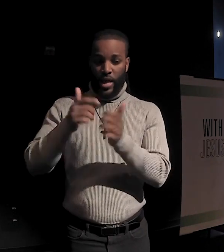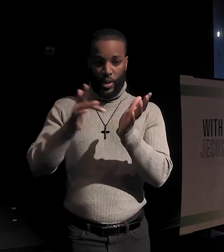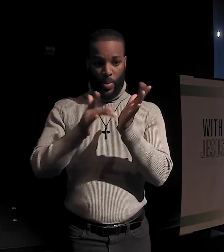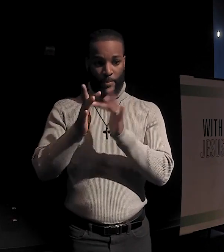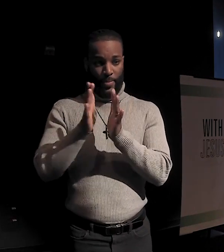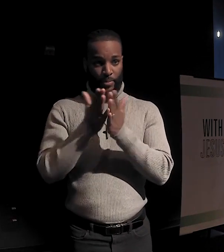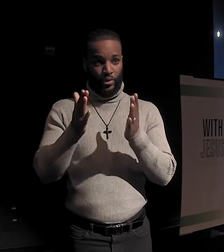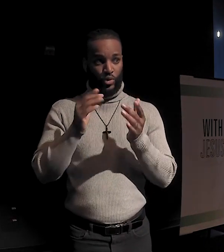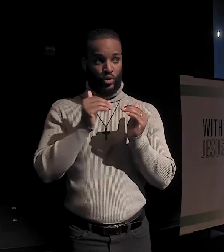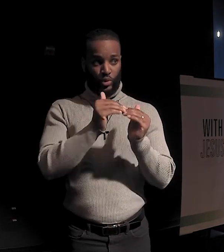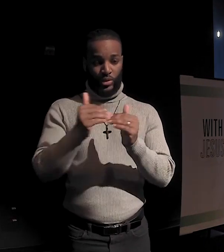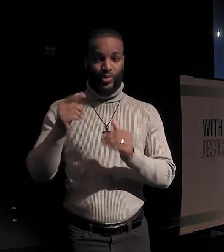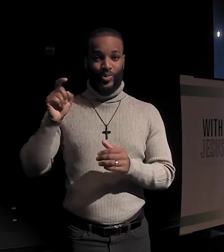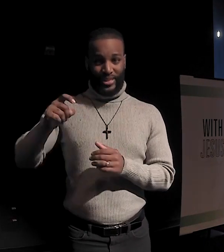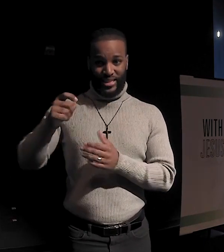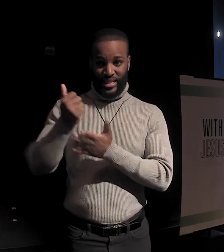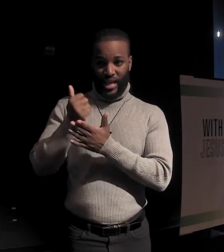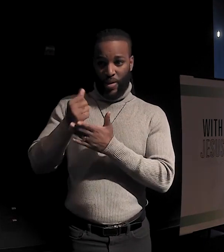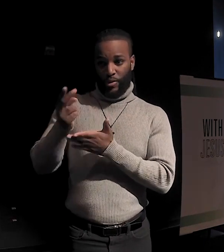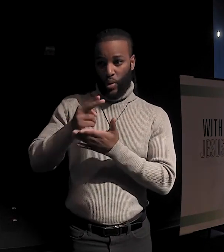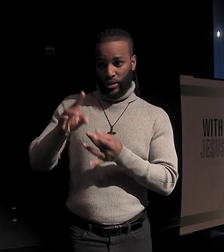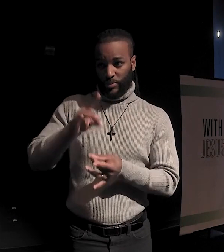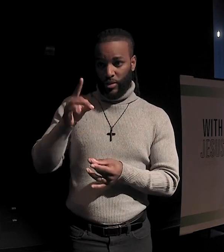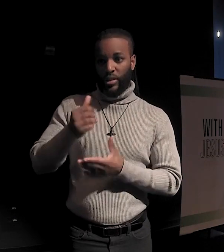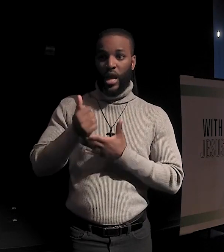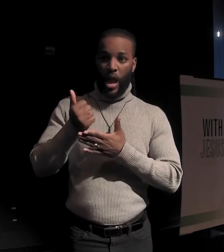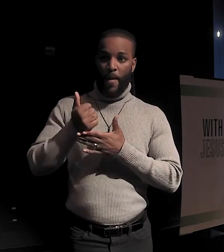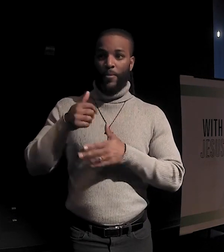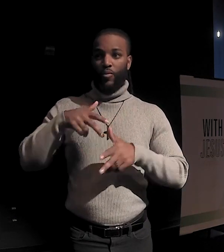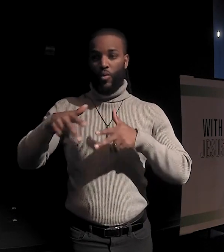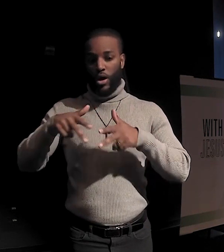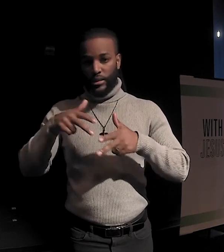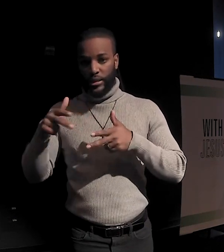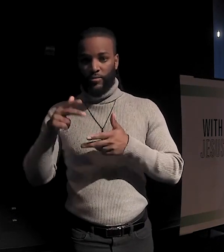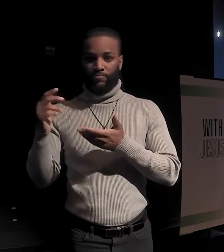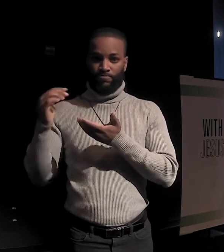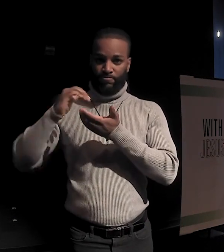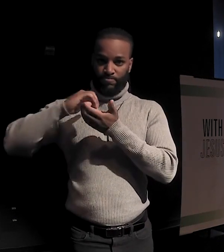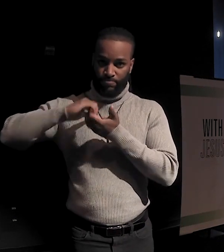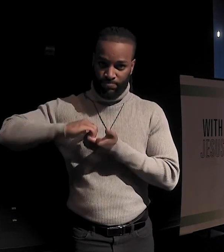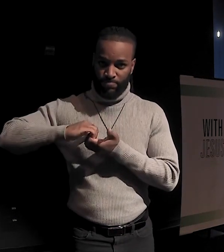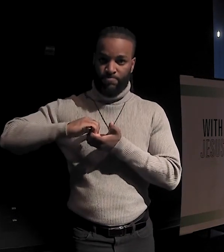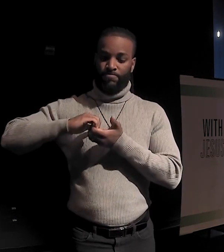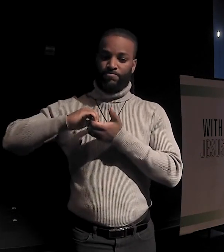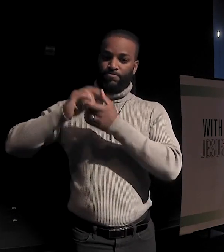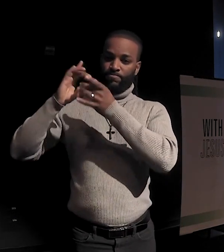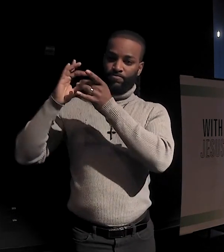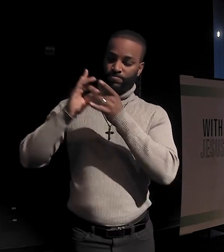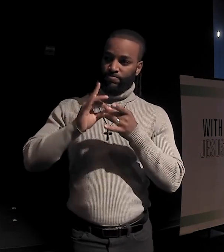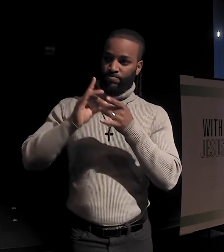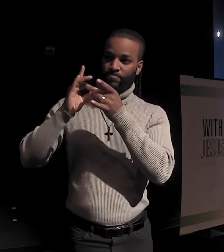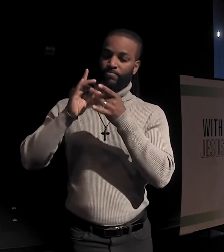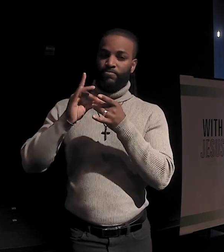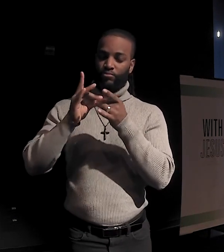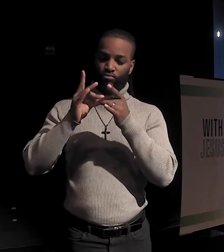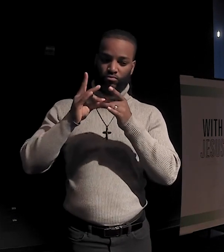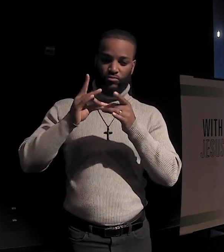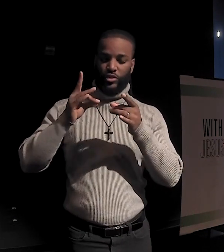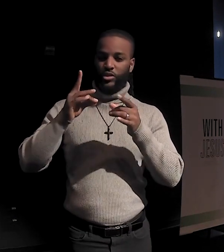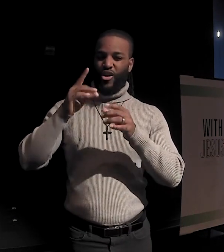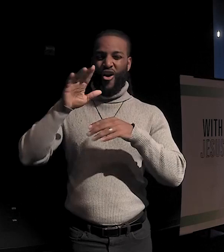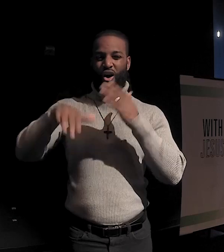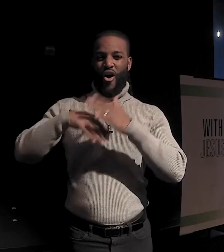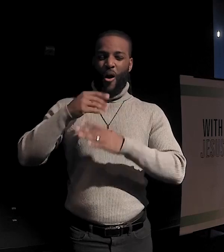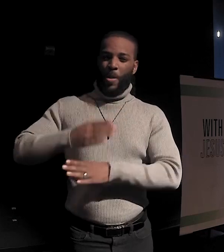we need the Holy Spirit's help to help us walk this thing out arm in arm, hand in hand, breaking down